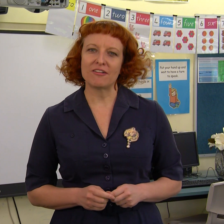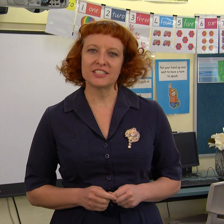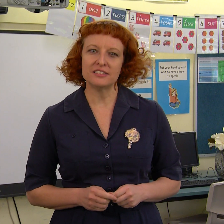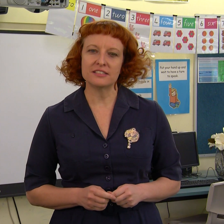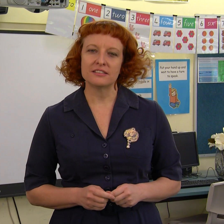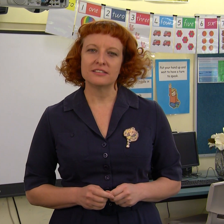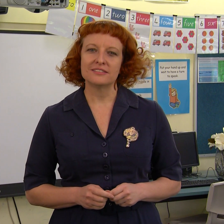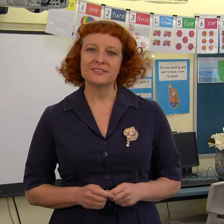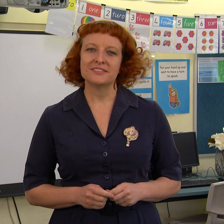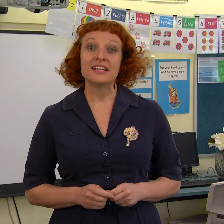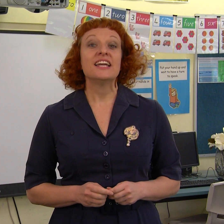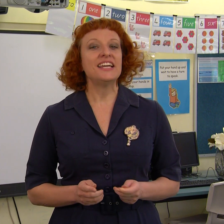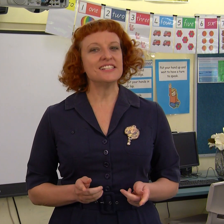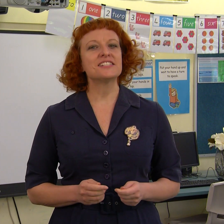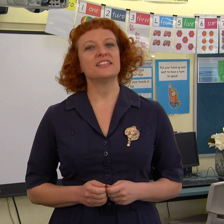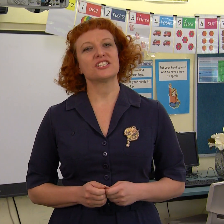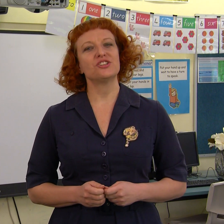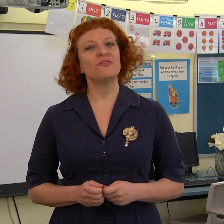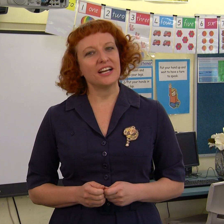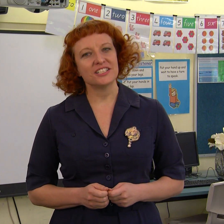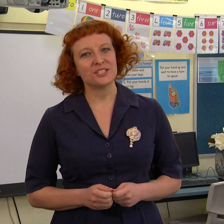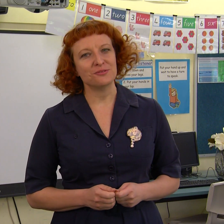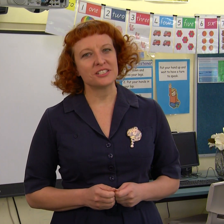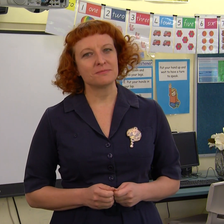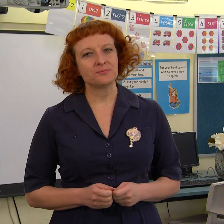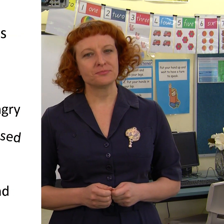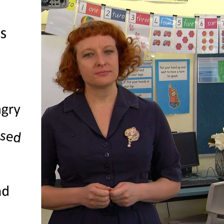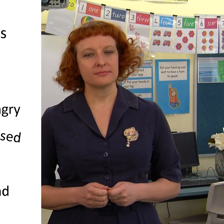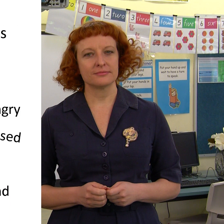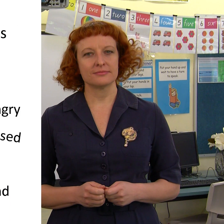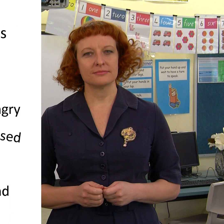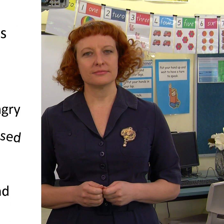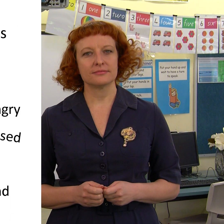about the characters? Here's a selection of adjectives.